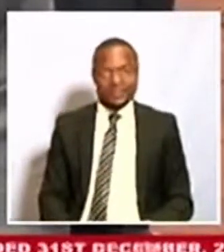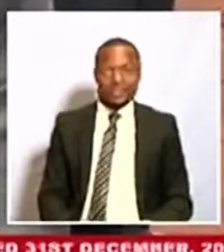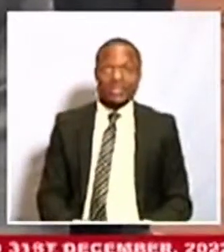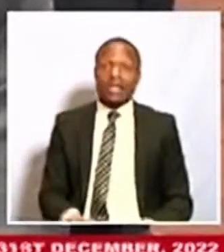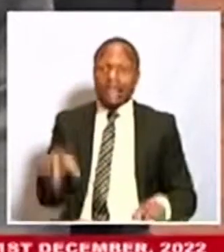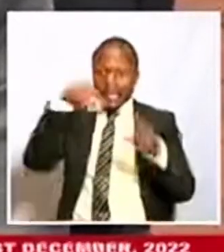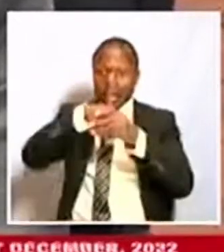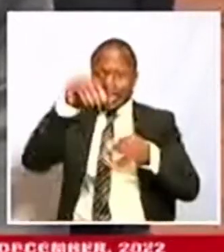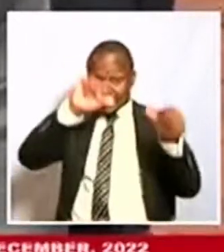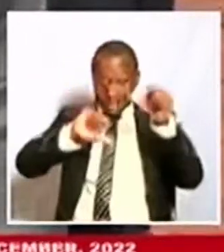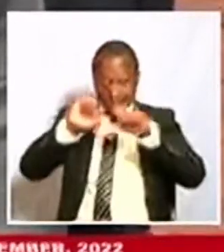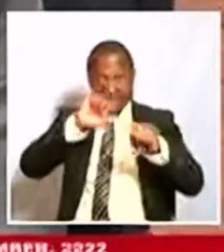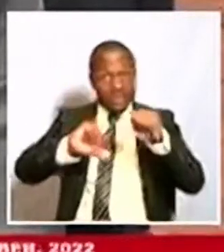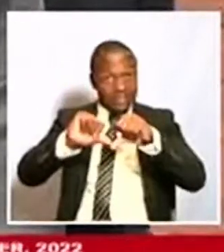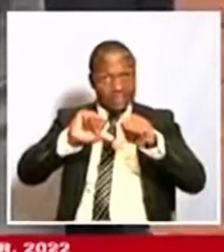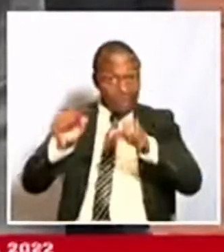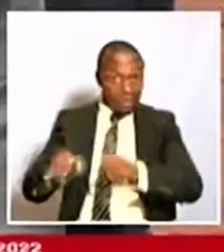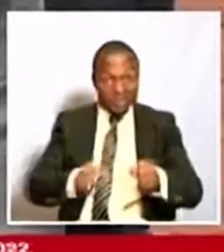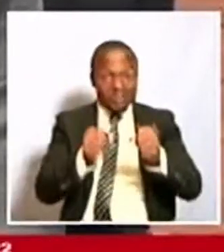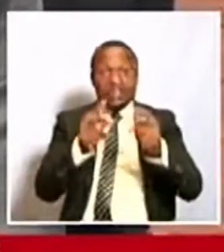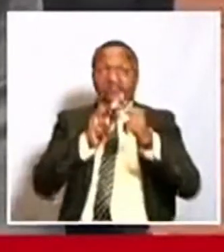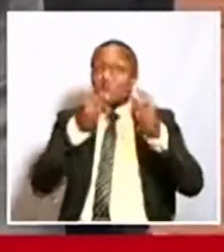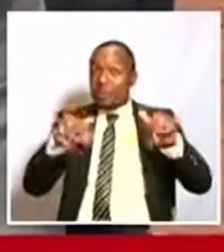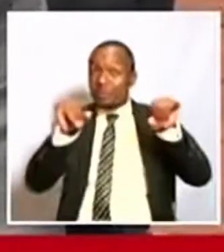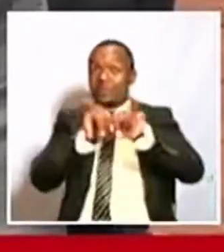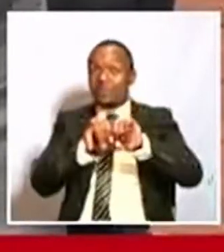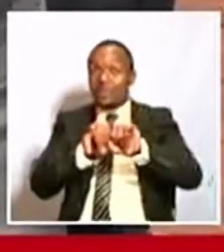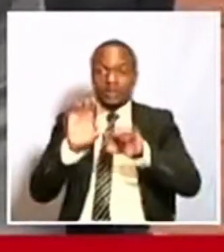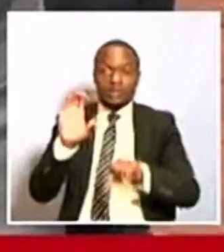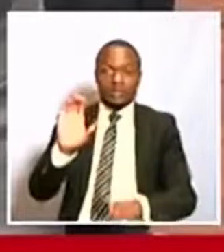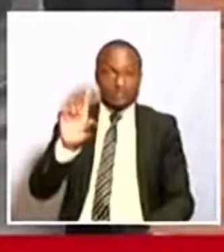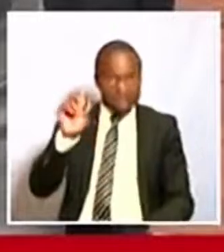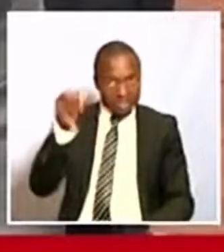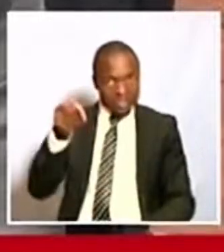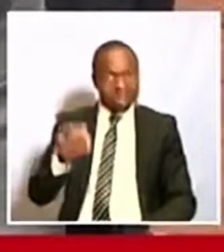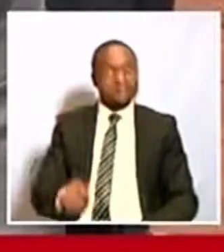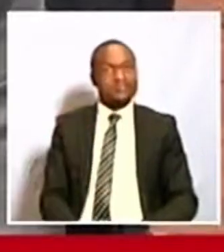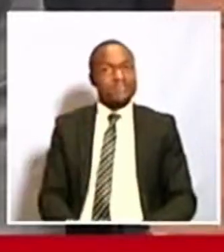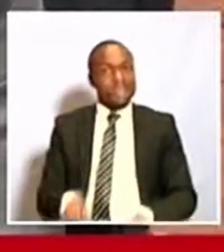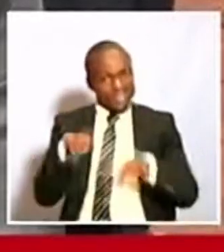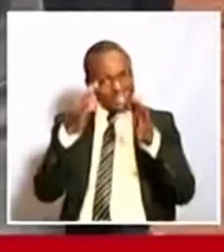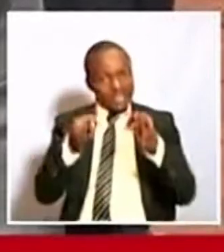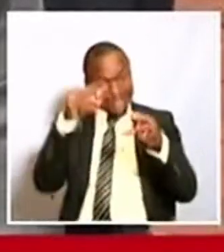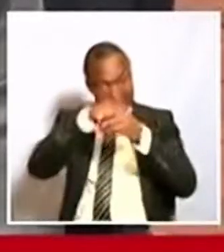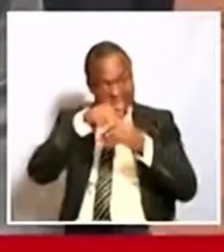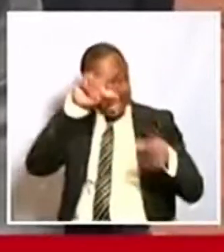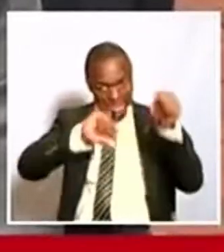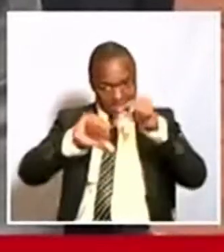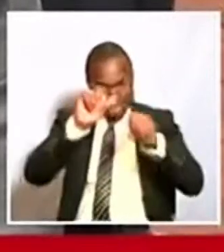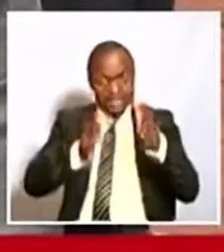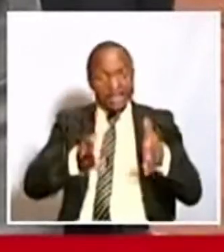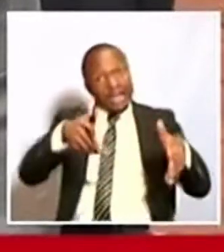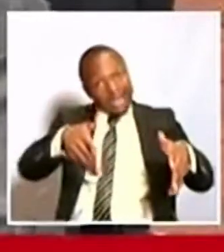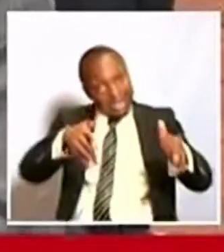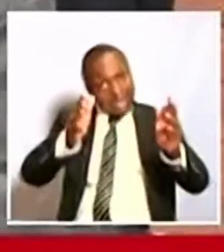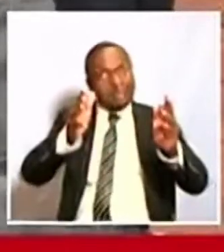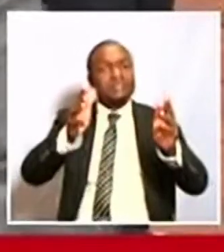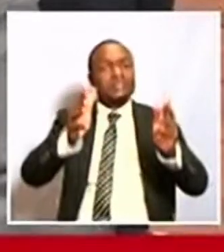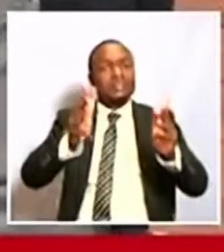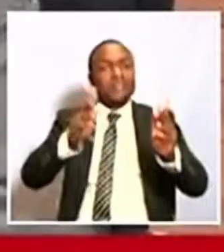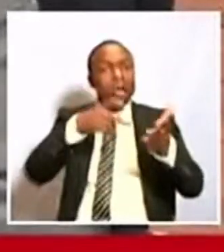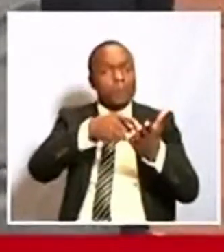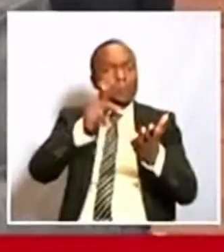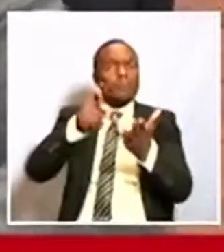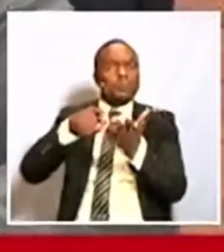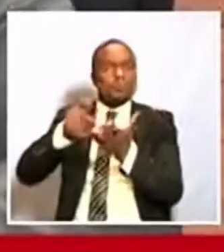Internal audit system is very critical, Chairperson, to this CDF. And if the internal auditors are allowing